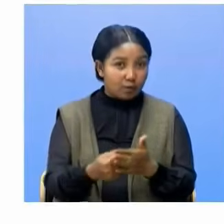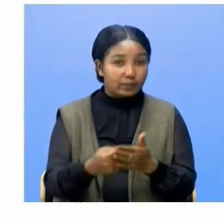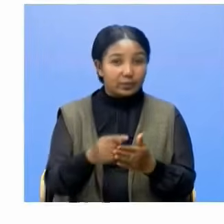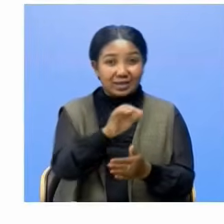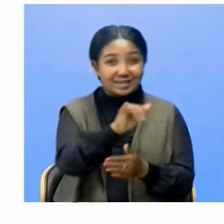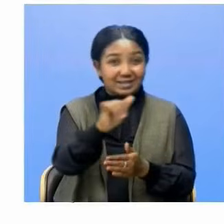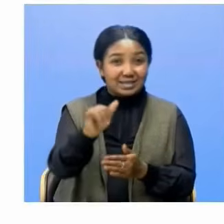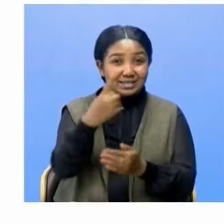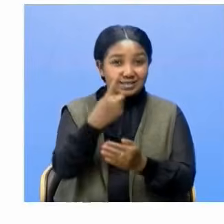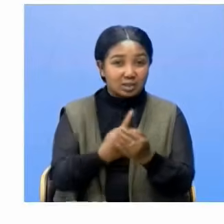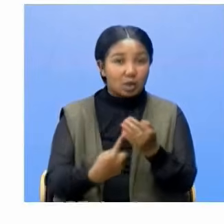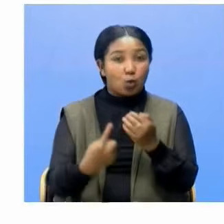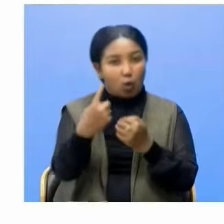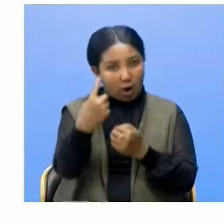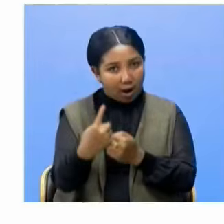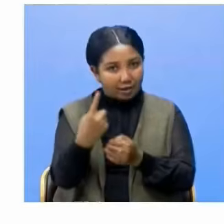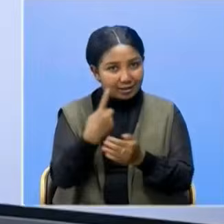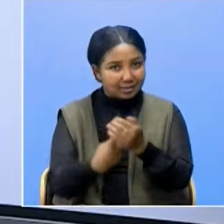such singular